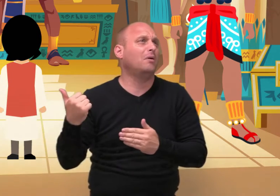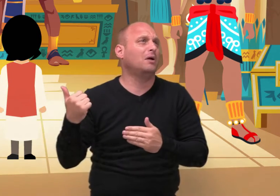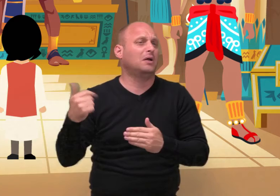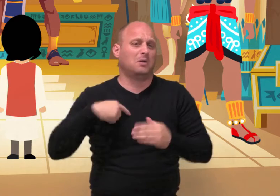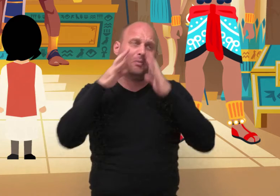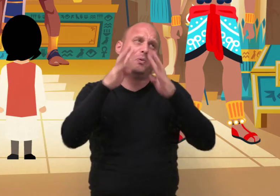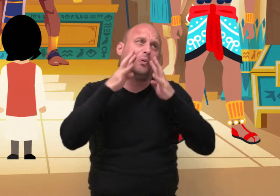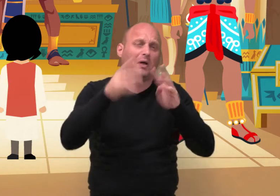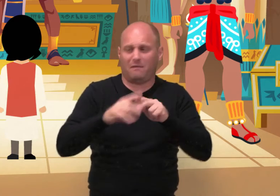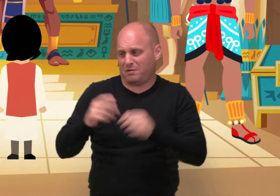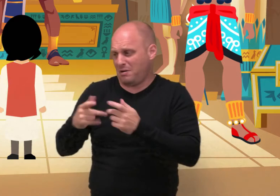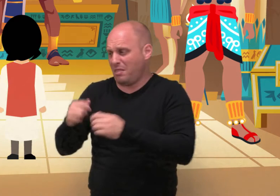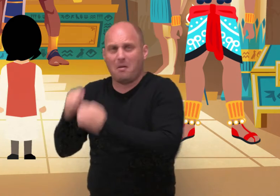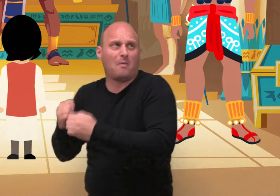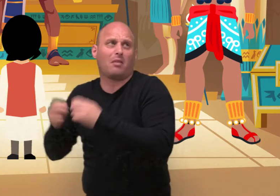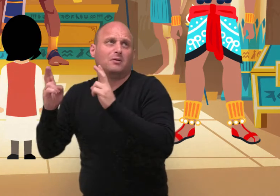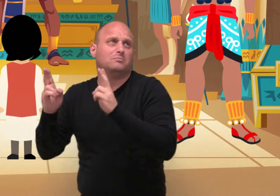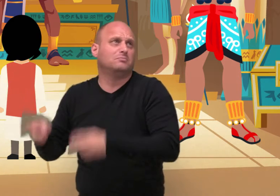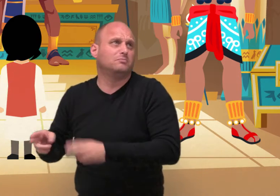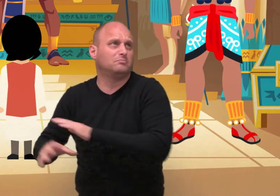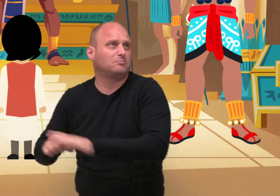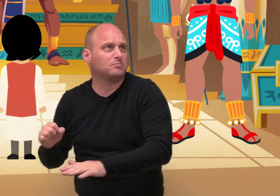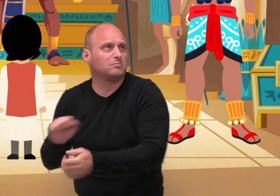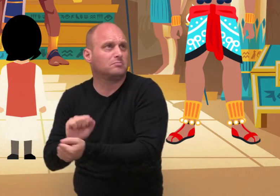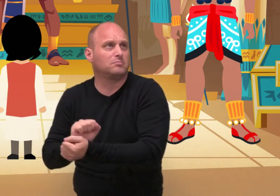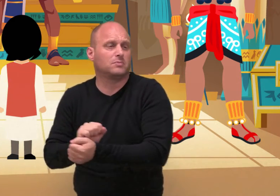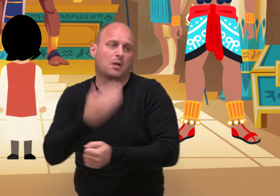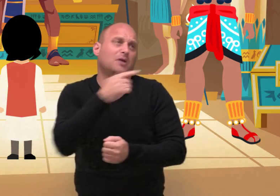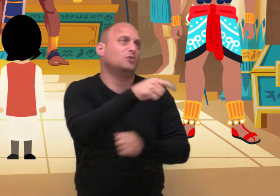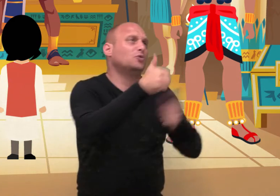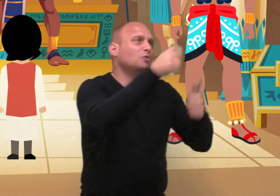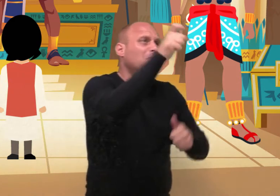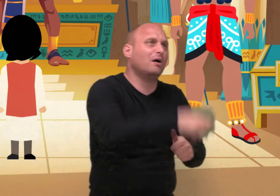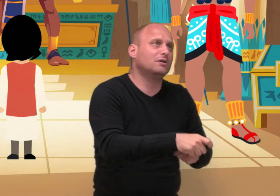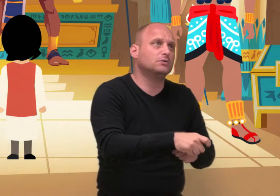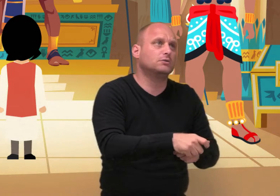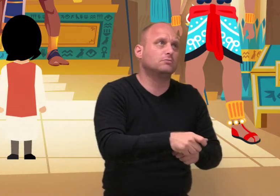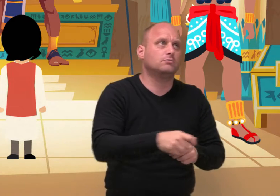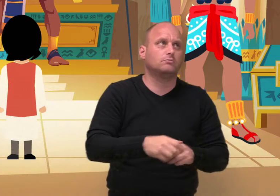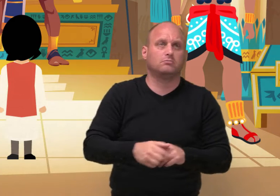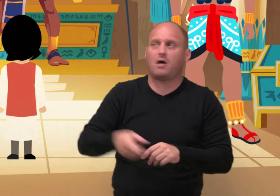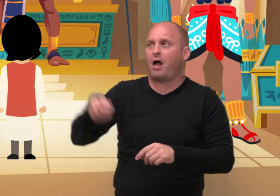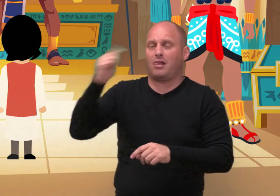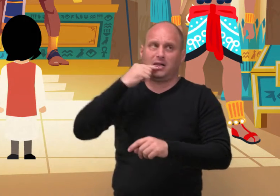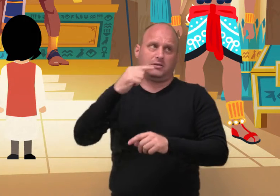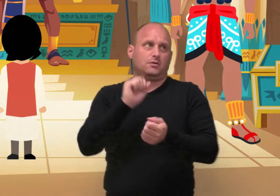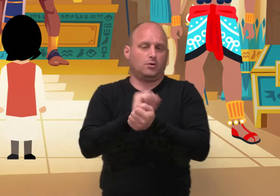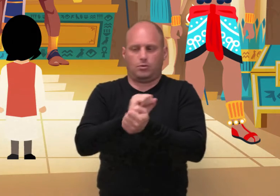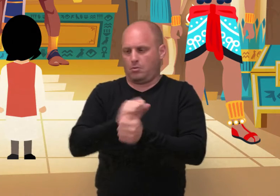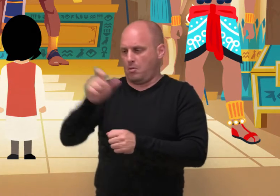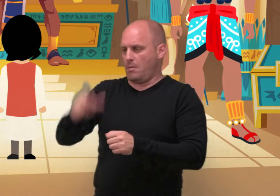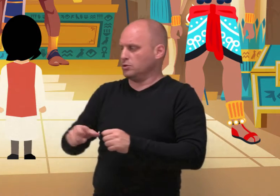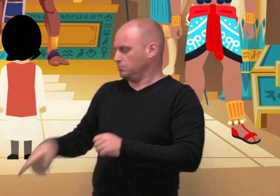you are one of the good doers." He said, "Allah forbid that we should take anyone but him with whom we found